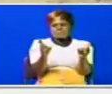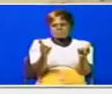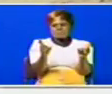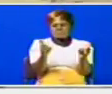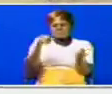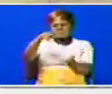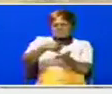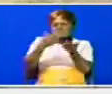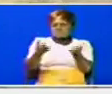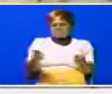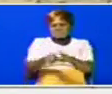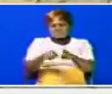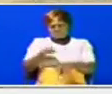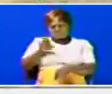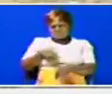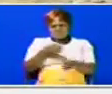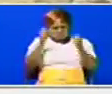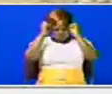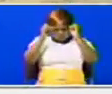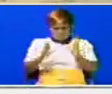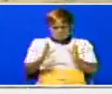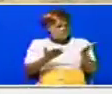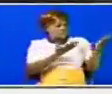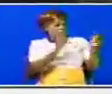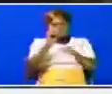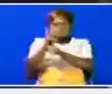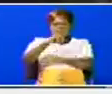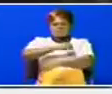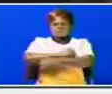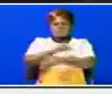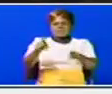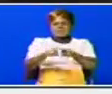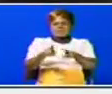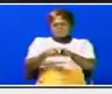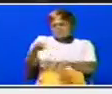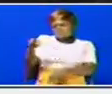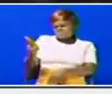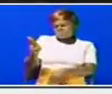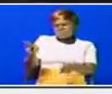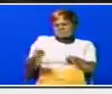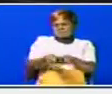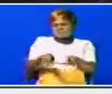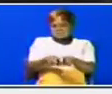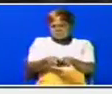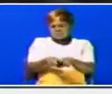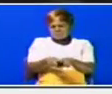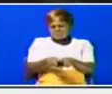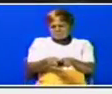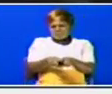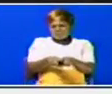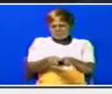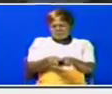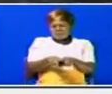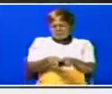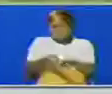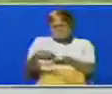Among the occupants also was a student of Kapedo Secondary School, who was also shot, as well as Teresia Muse and her